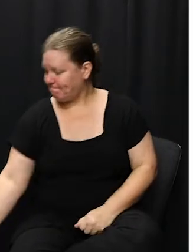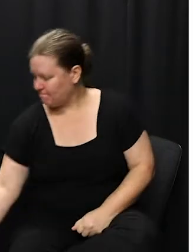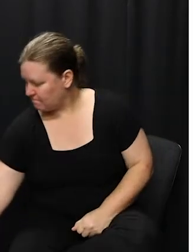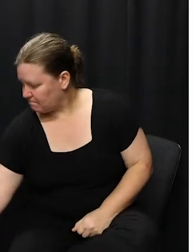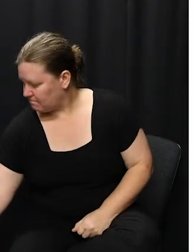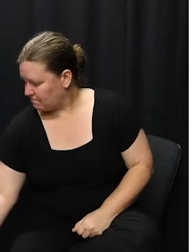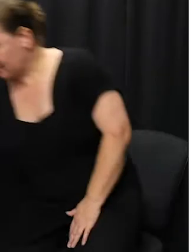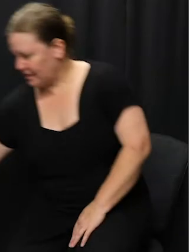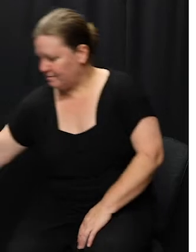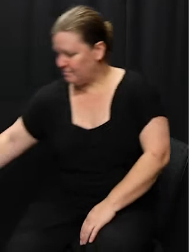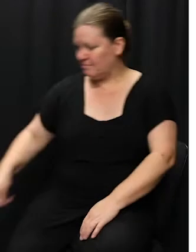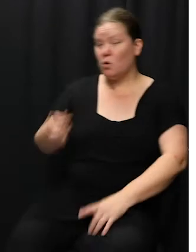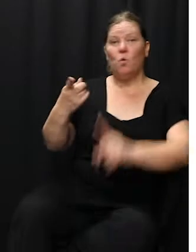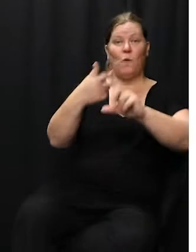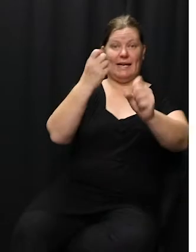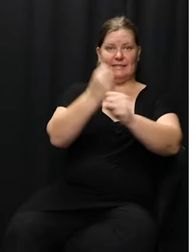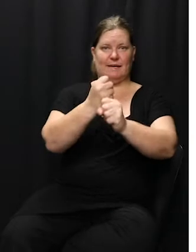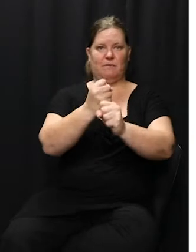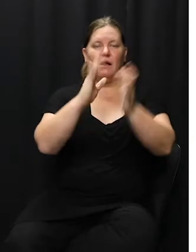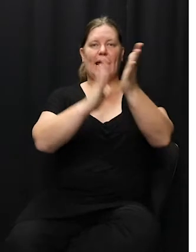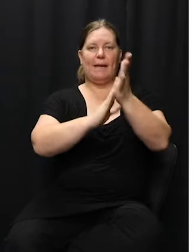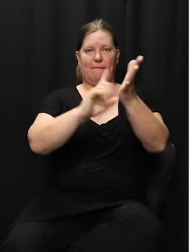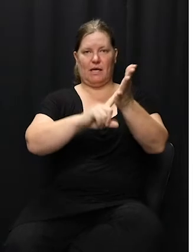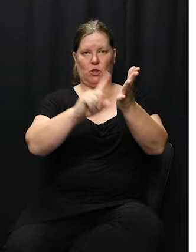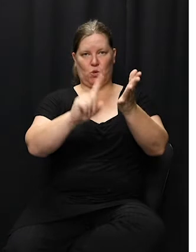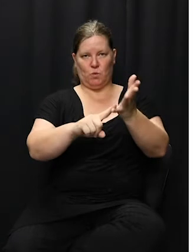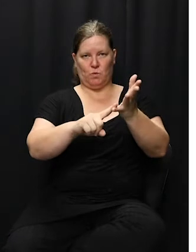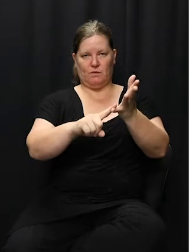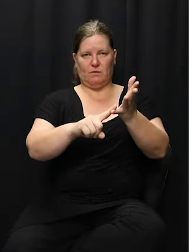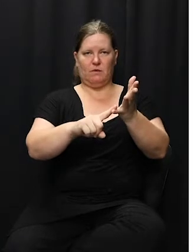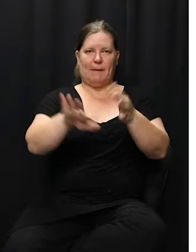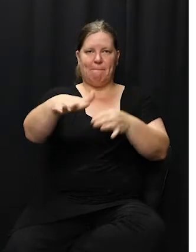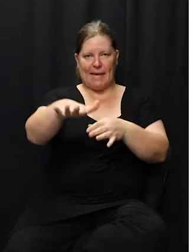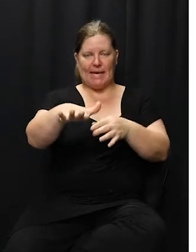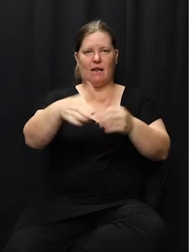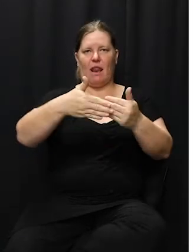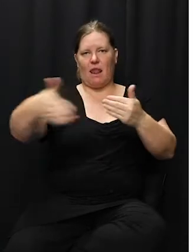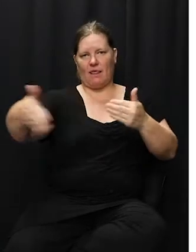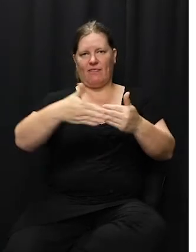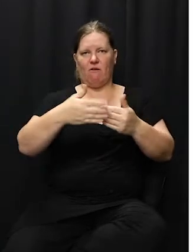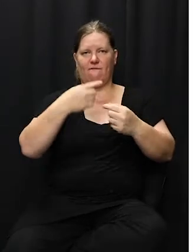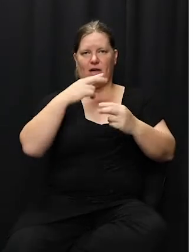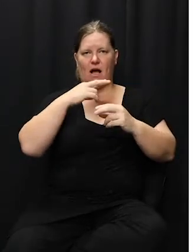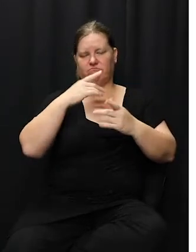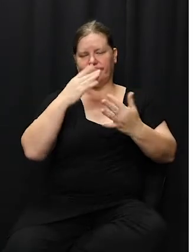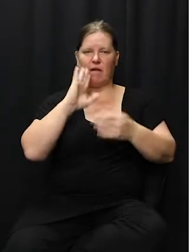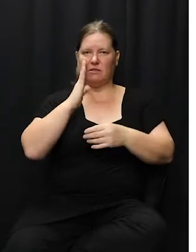doesn't translate well. So the first example is MLU, mean length